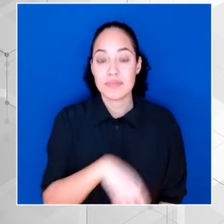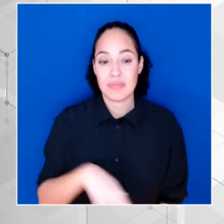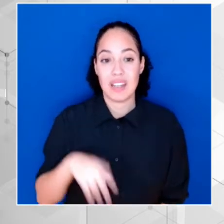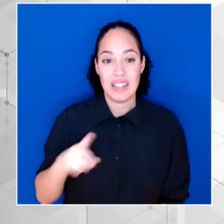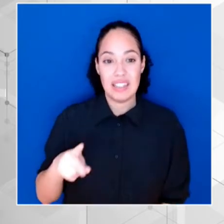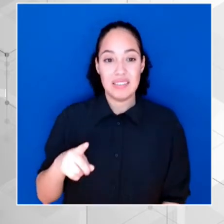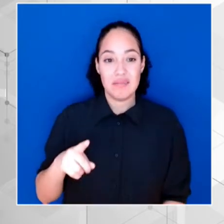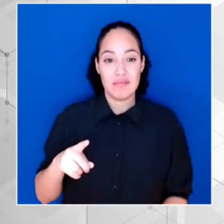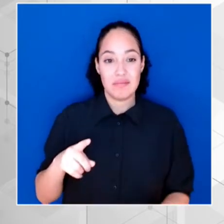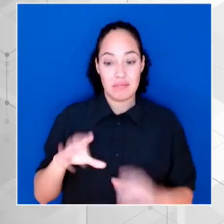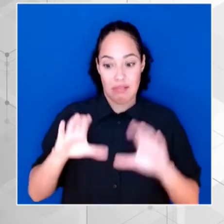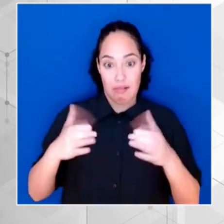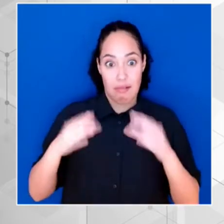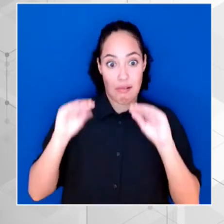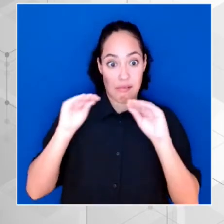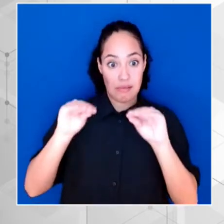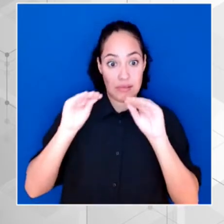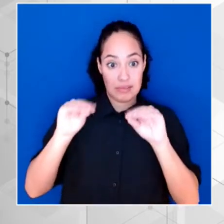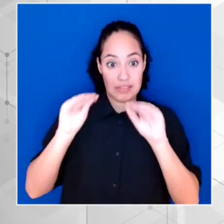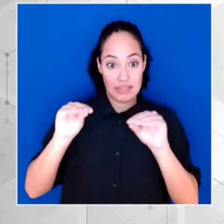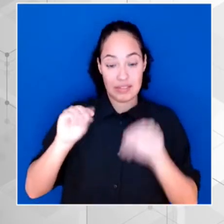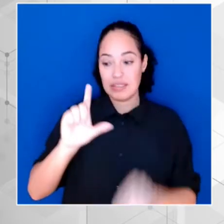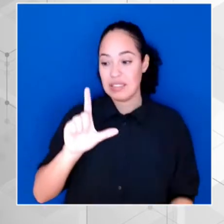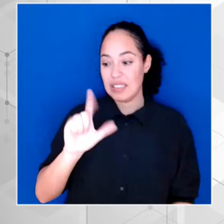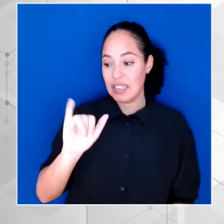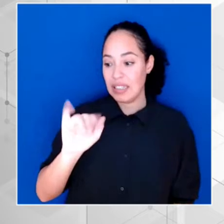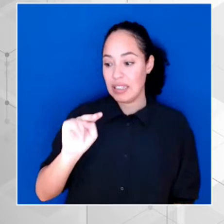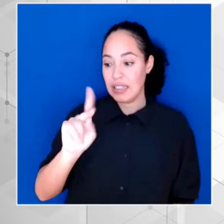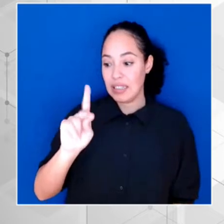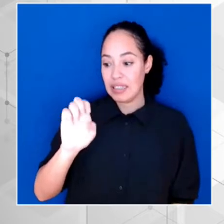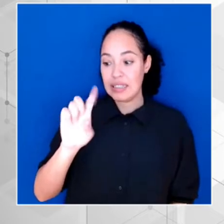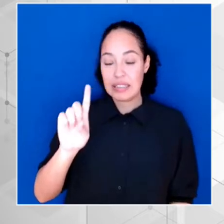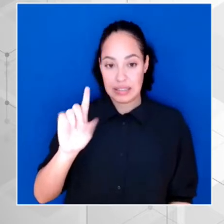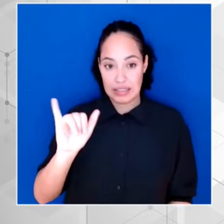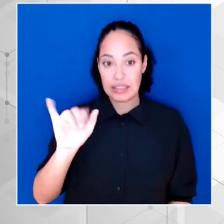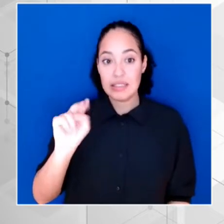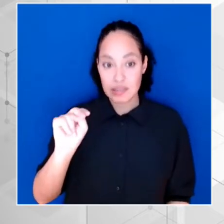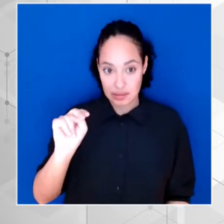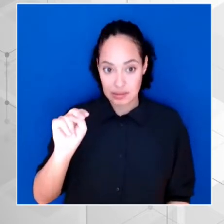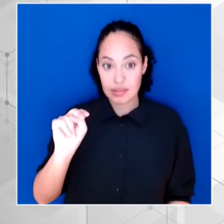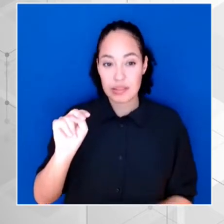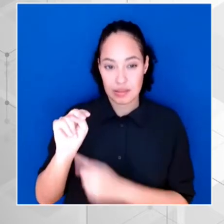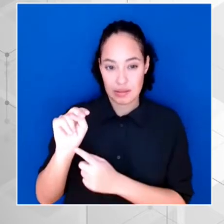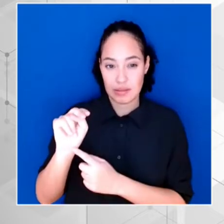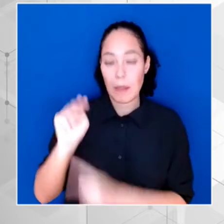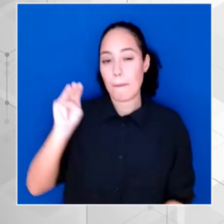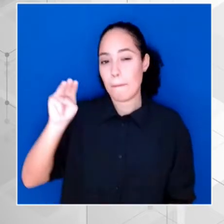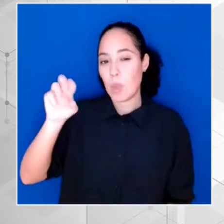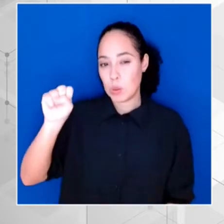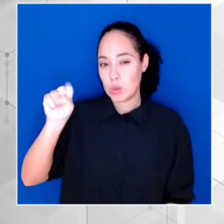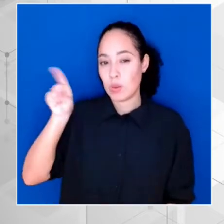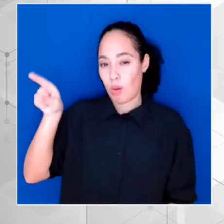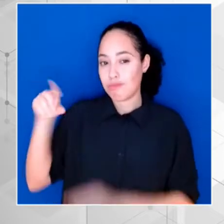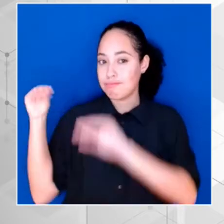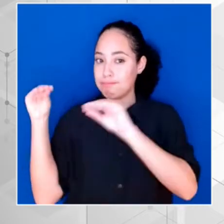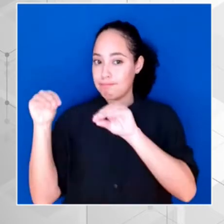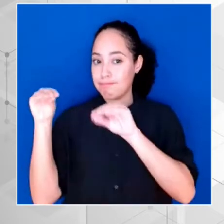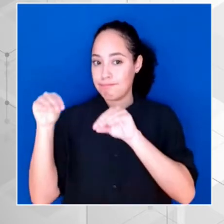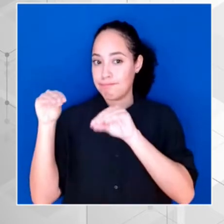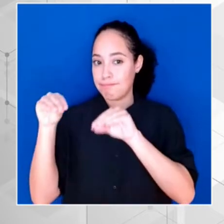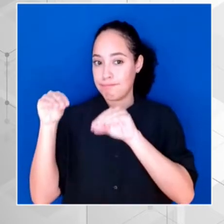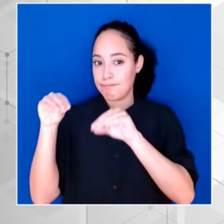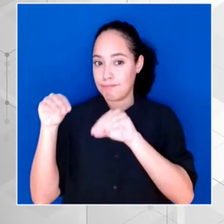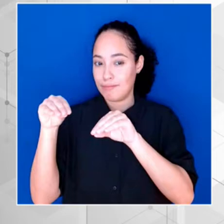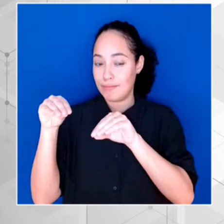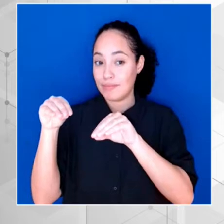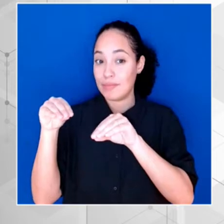ago when I was trying to learn more and increase my understanding, I actually did this course. The QR code will take you to the link, and there's some